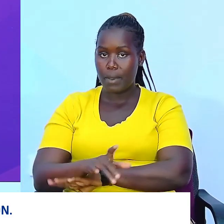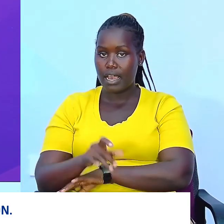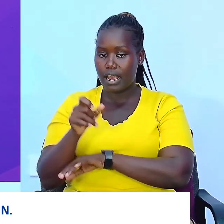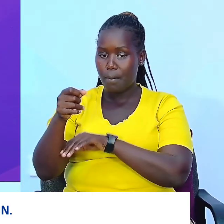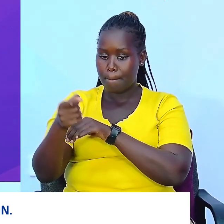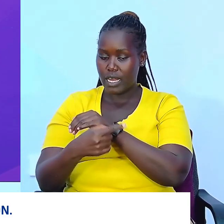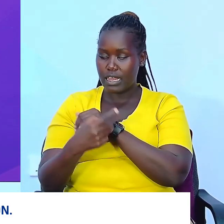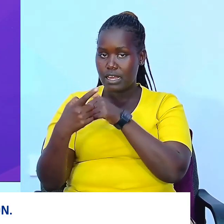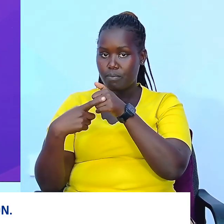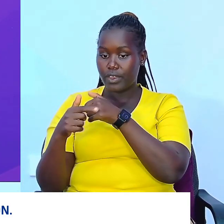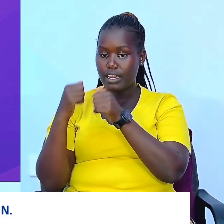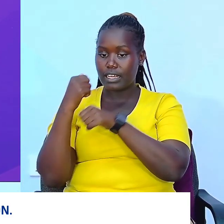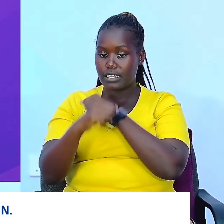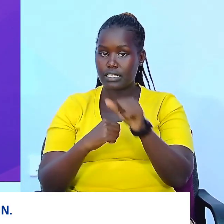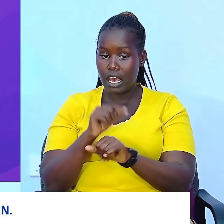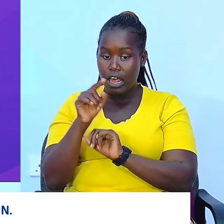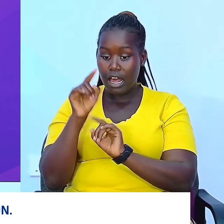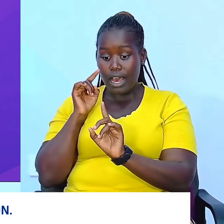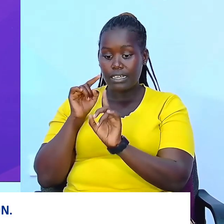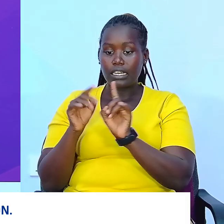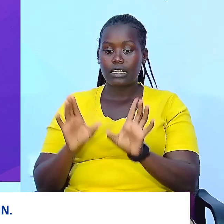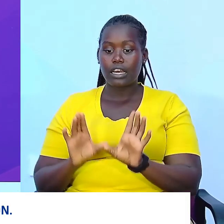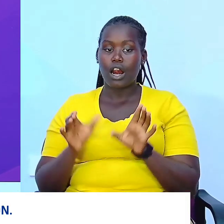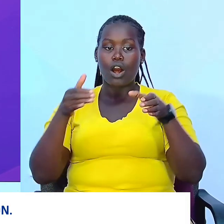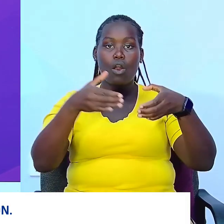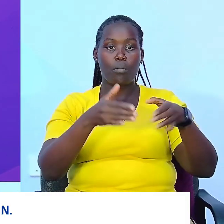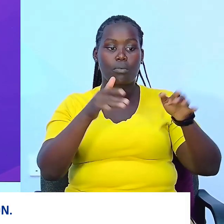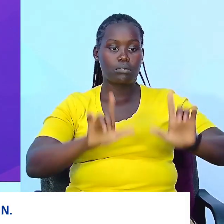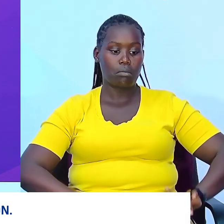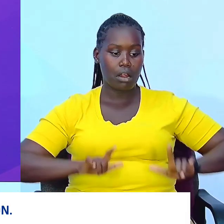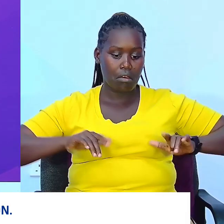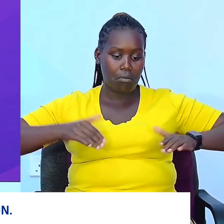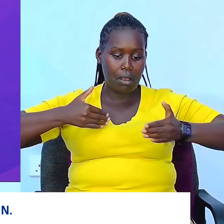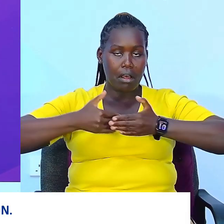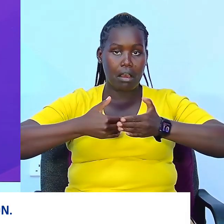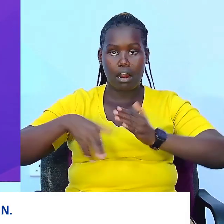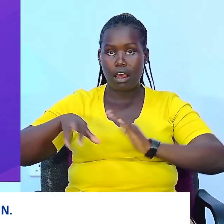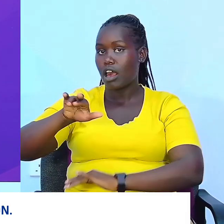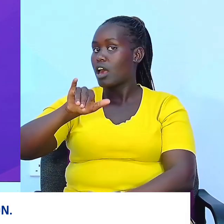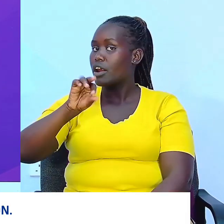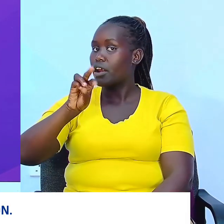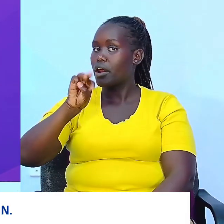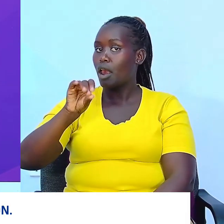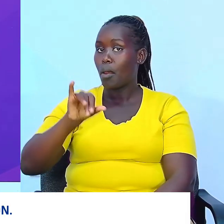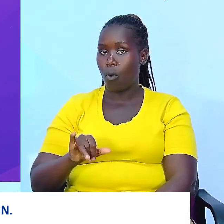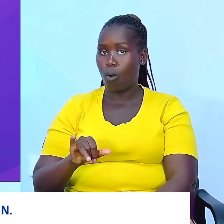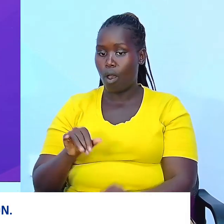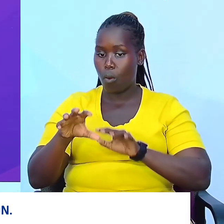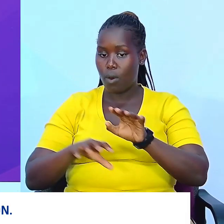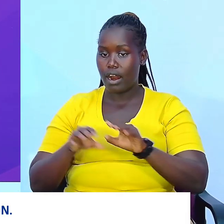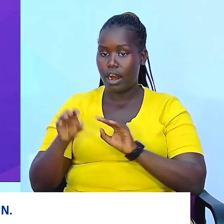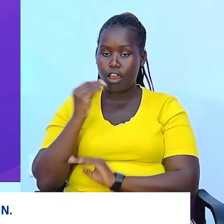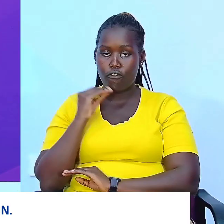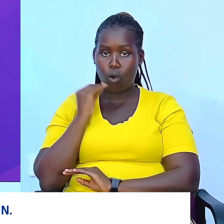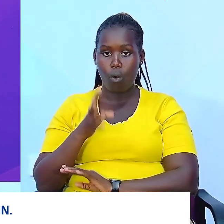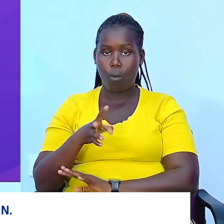year. The move targets communities living near Rimoi Wildlife Conservancy. Speaking